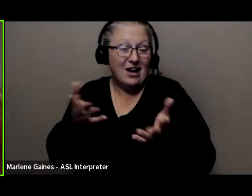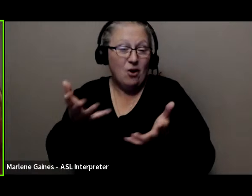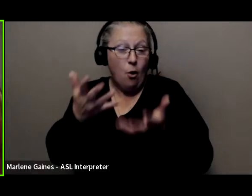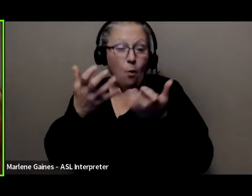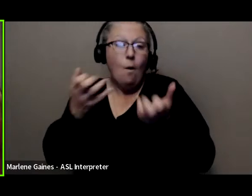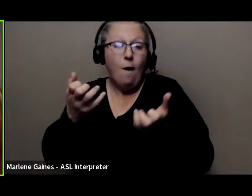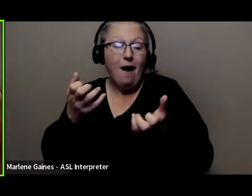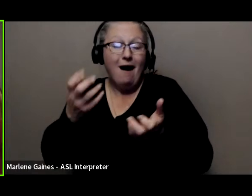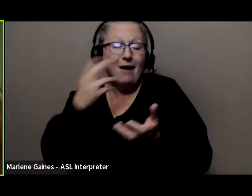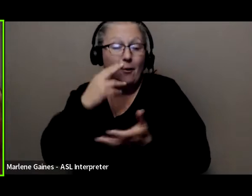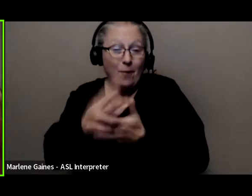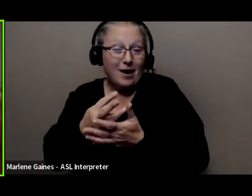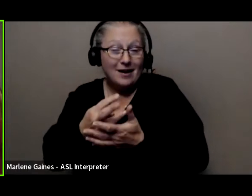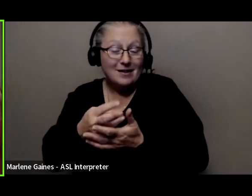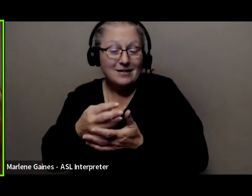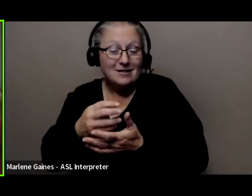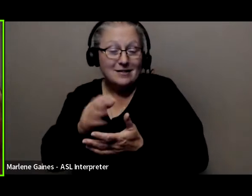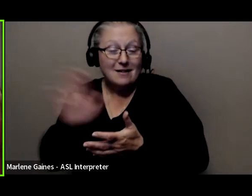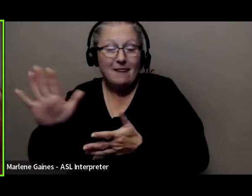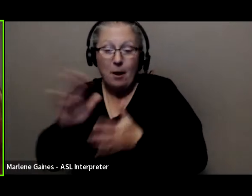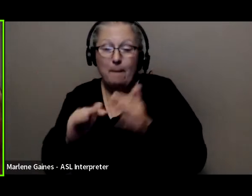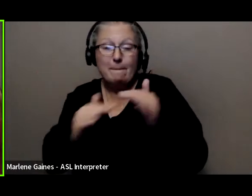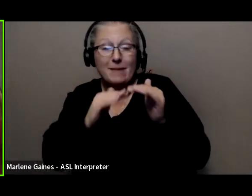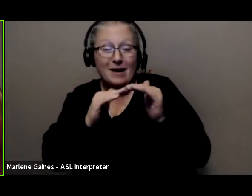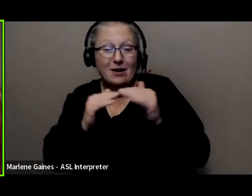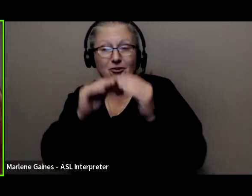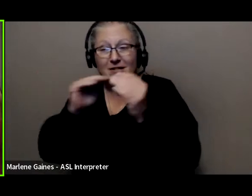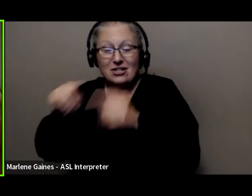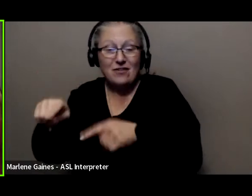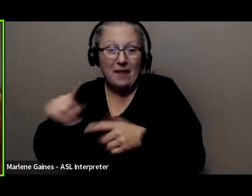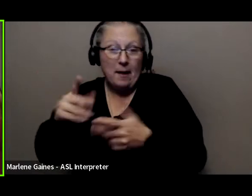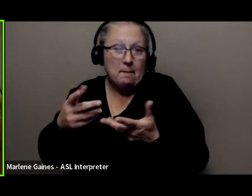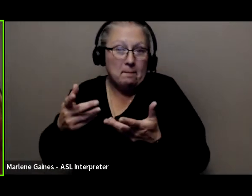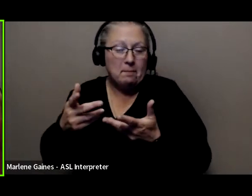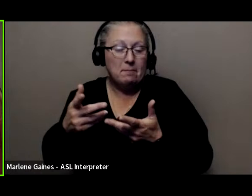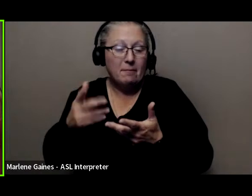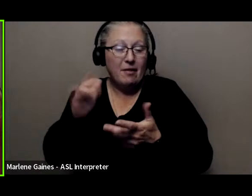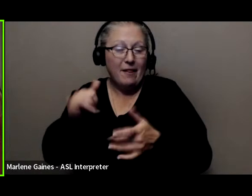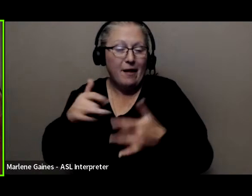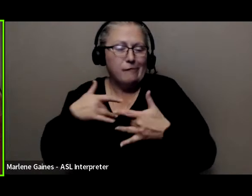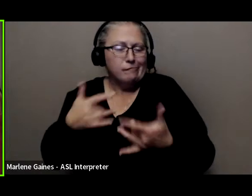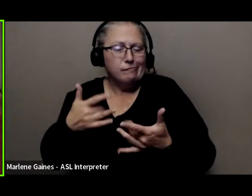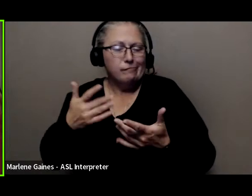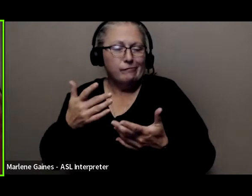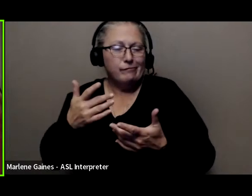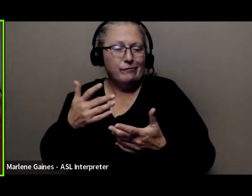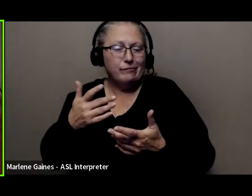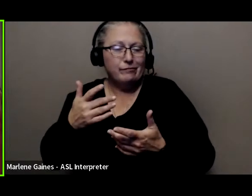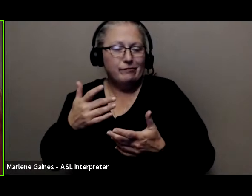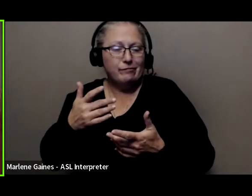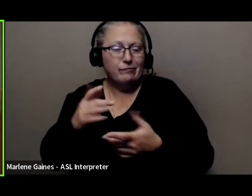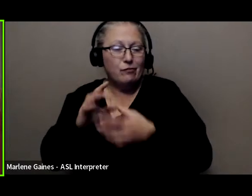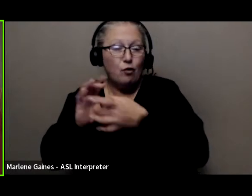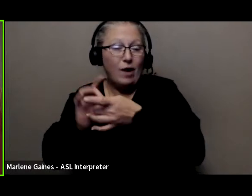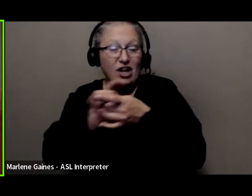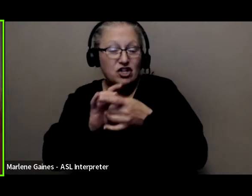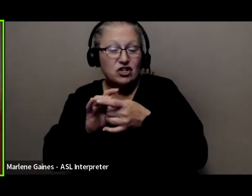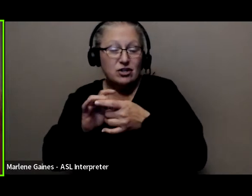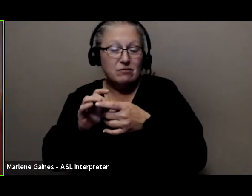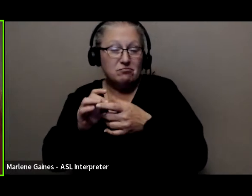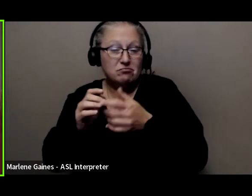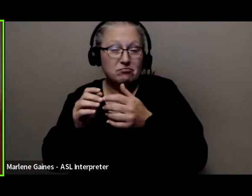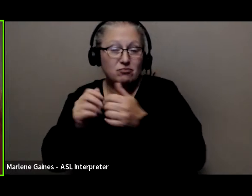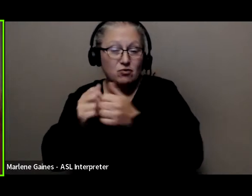to witness other of their peers teaching them. And just naturally that means we're in good relationship with one another, and